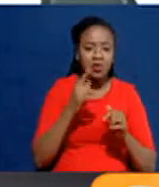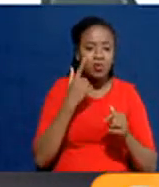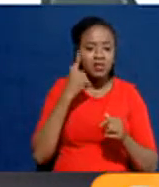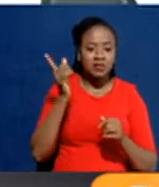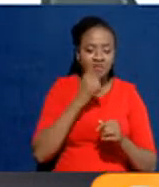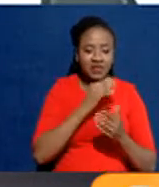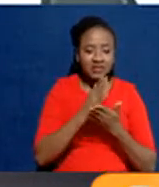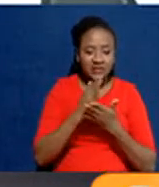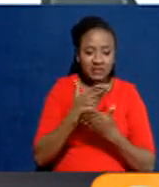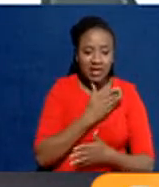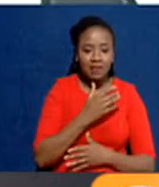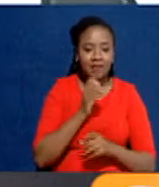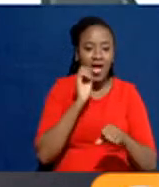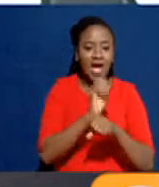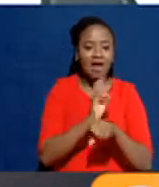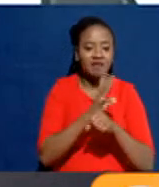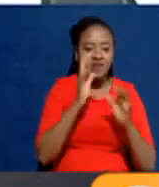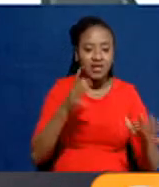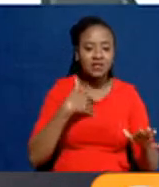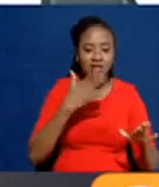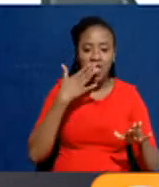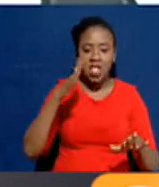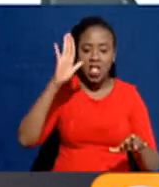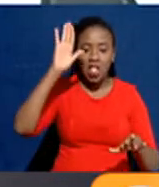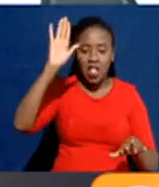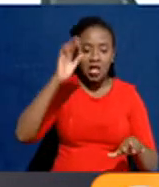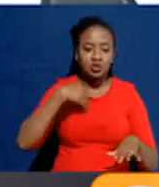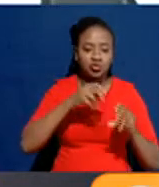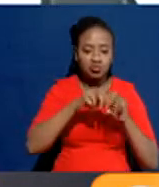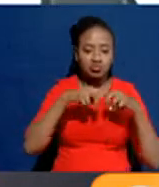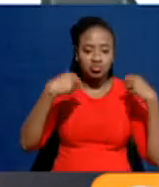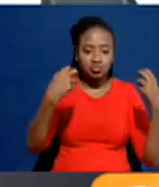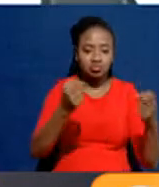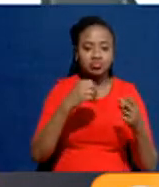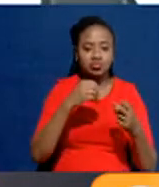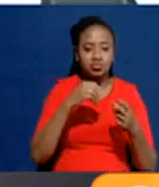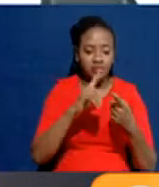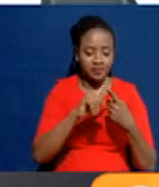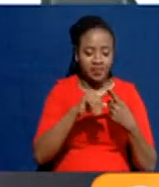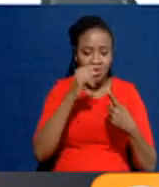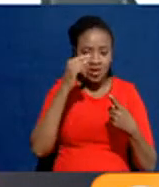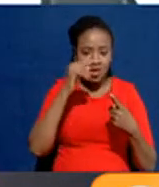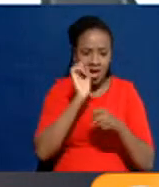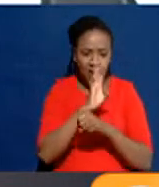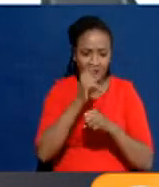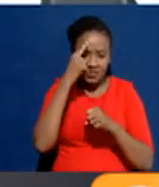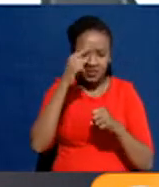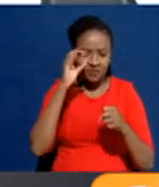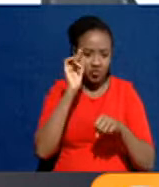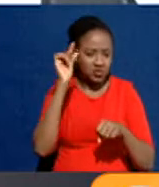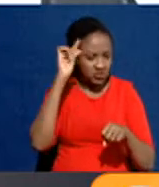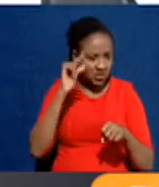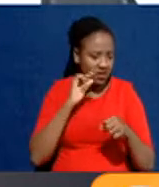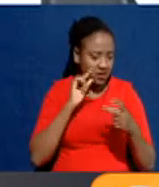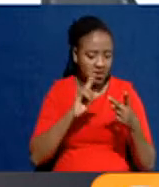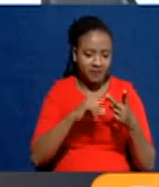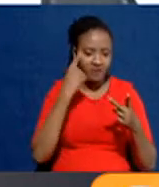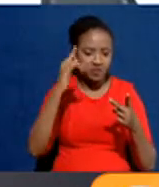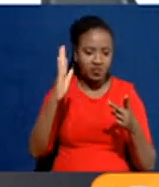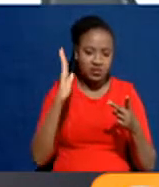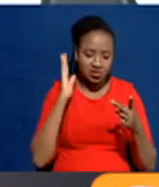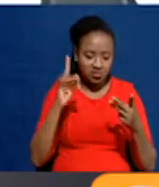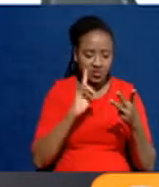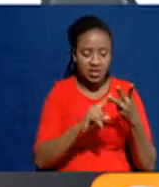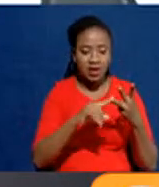secrecy to be able to sit in cabinet meetings, advisor on gender, advisor on security, and also a political